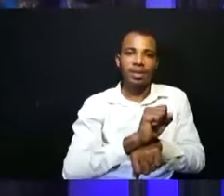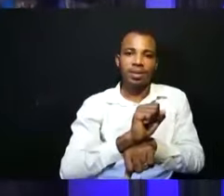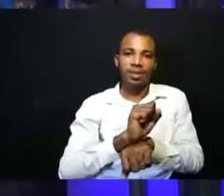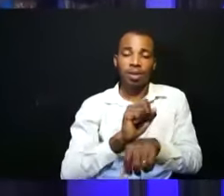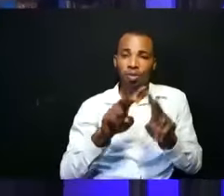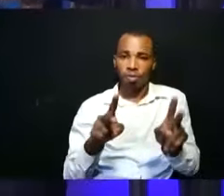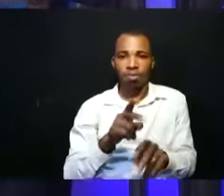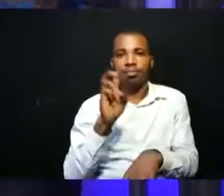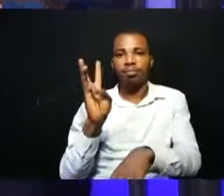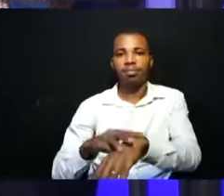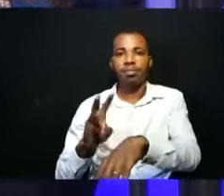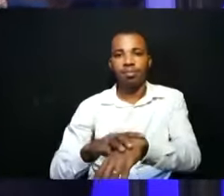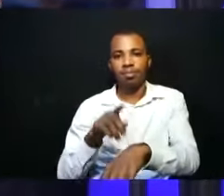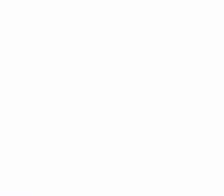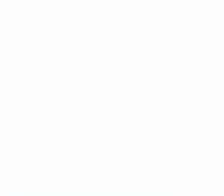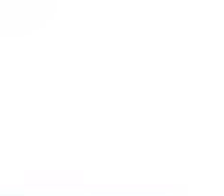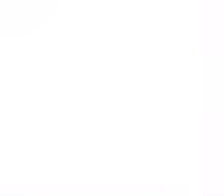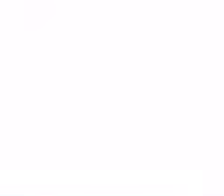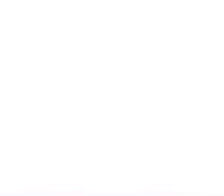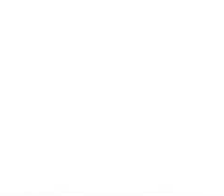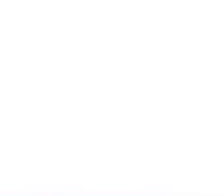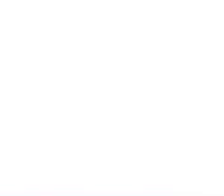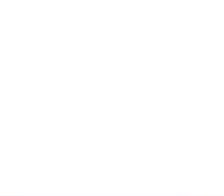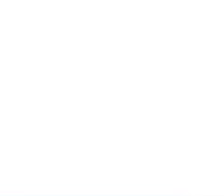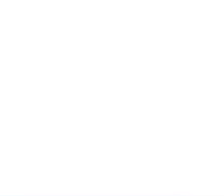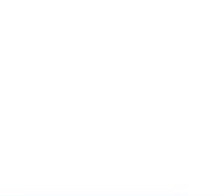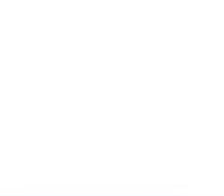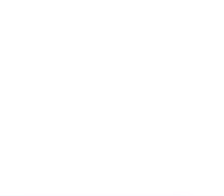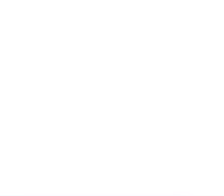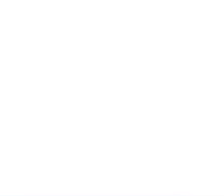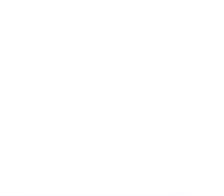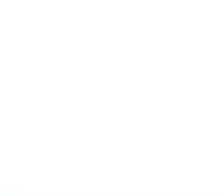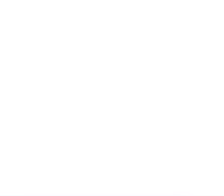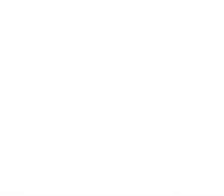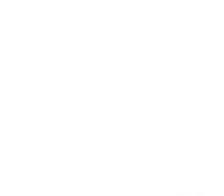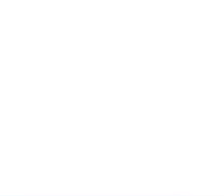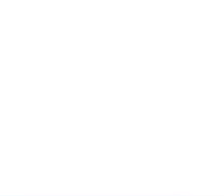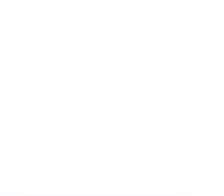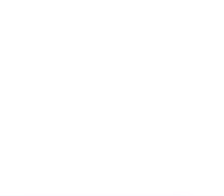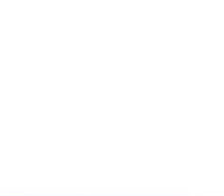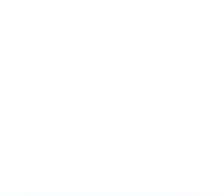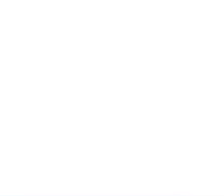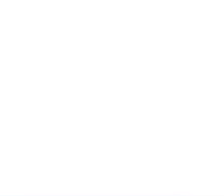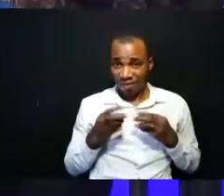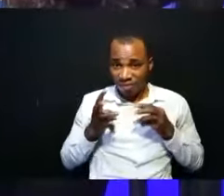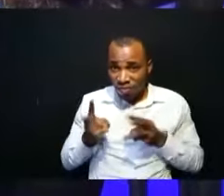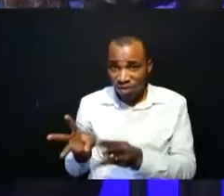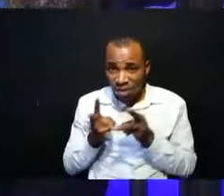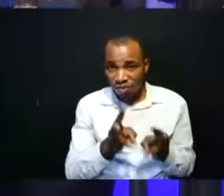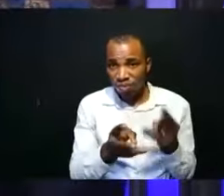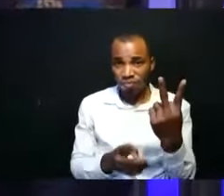In our lifetime, there is a day part and there is a night